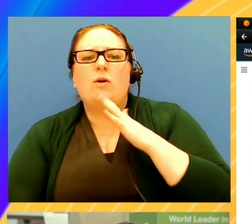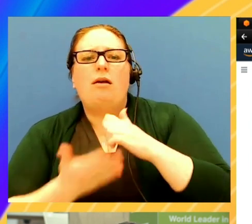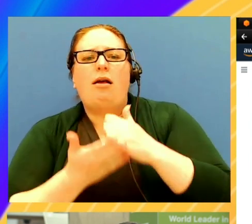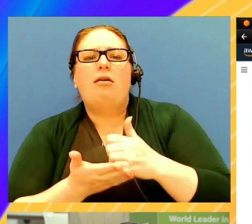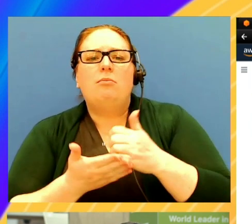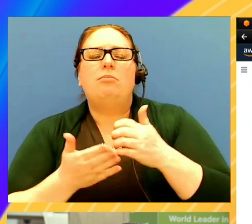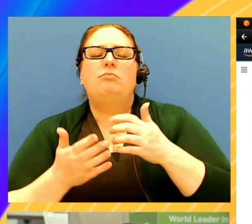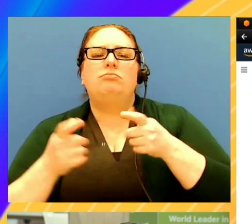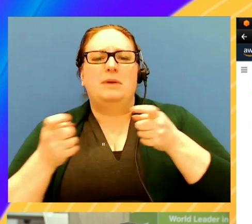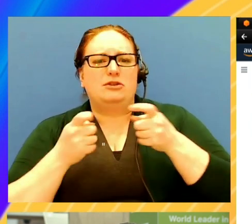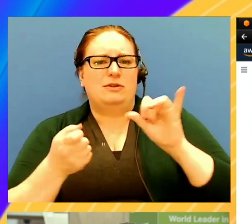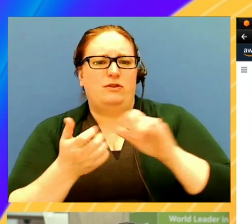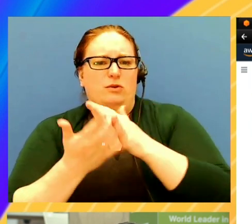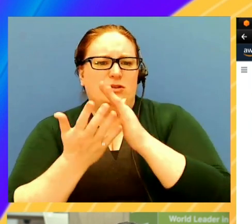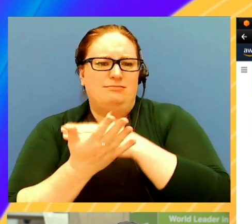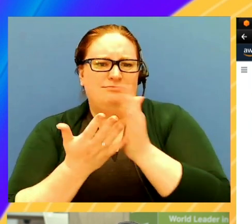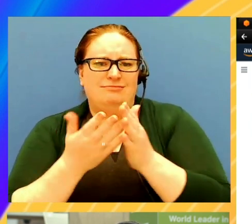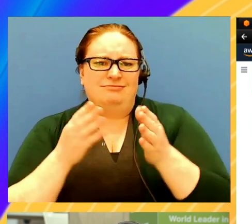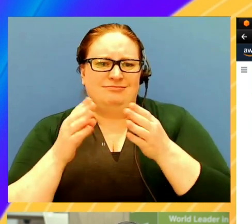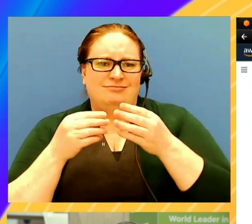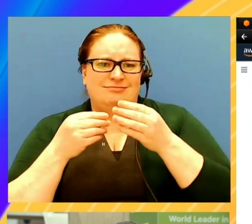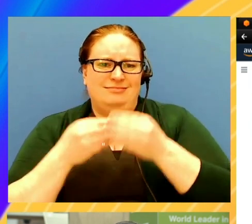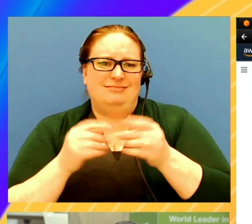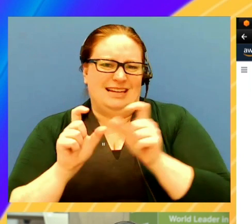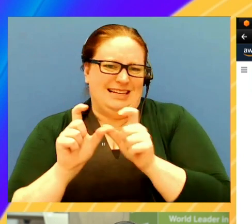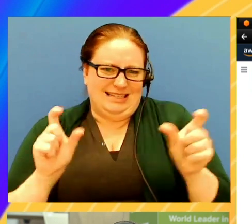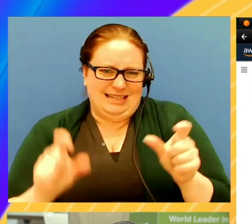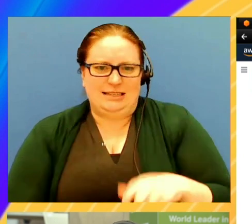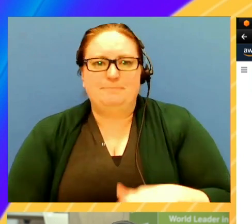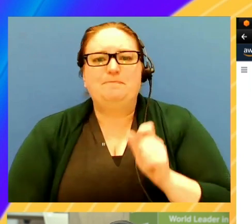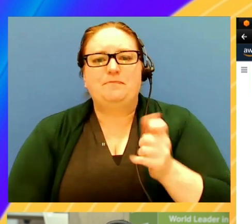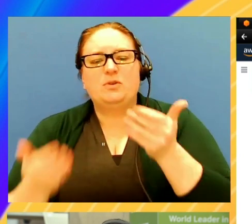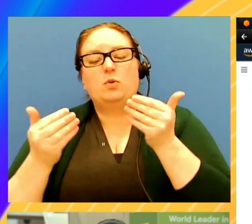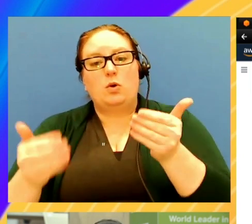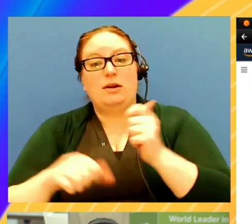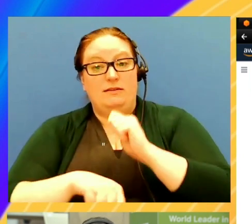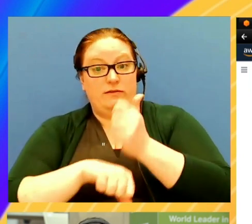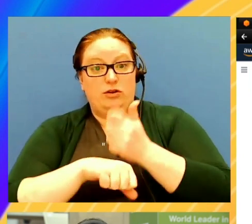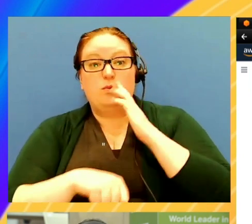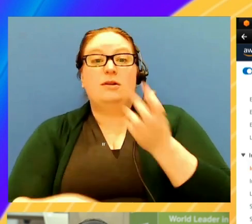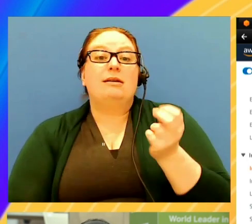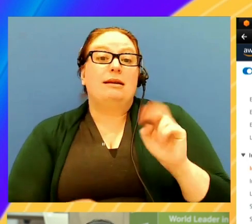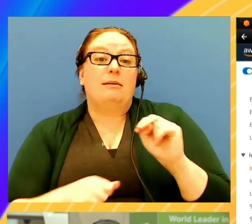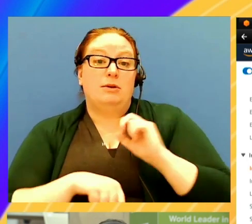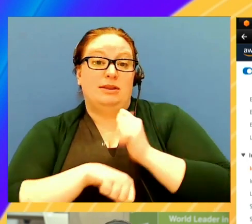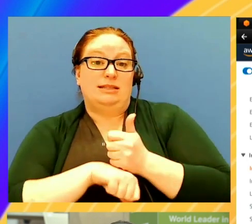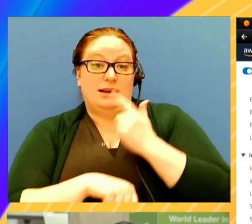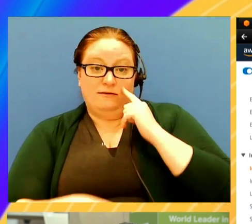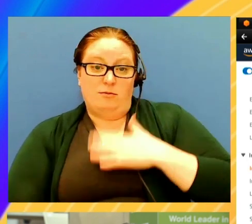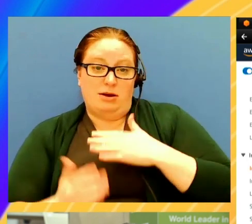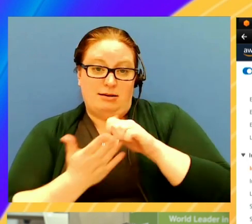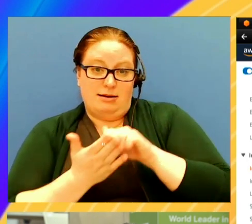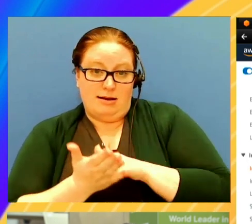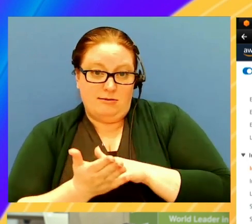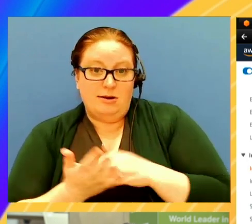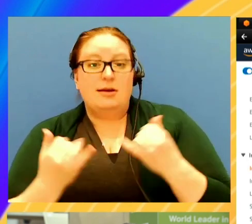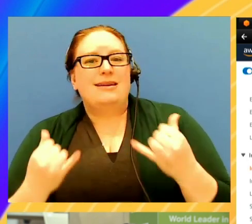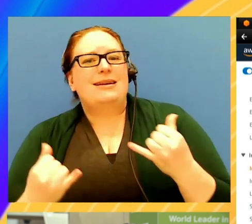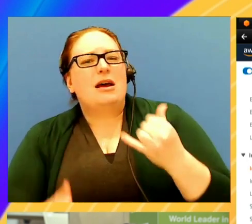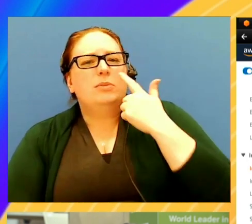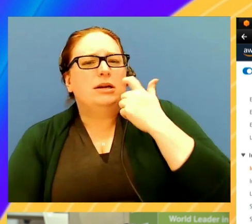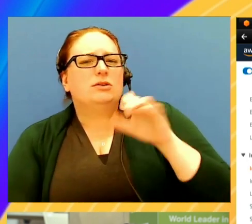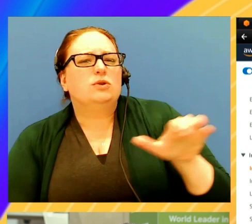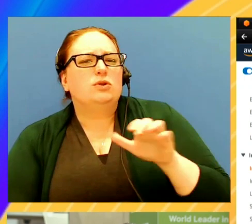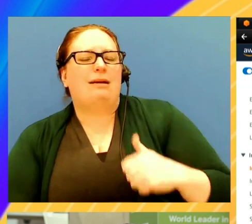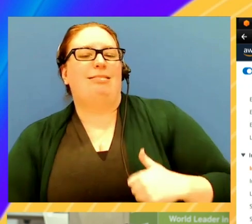instances. So I'll go ahead and hit configure. This is going to enable that setting for my account. Now, of course, since we are just doing a live